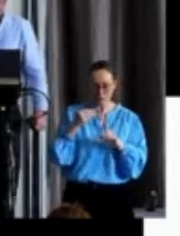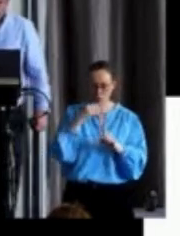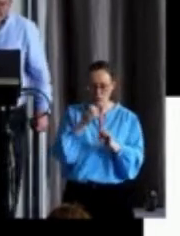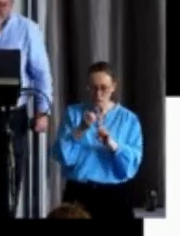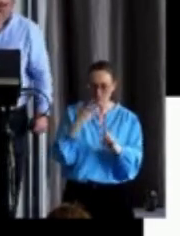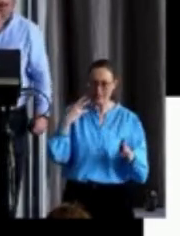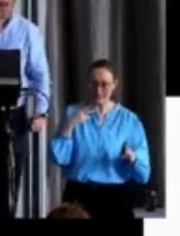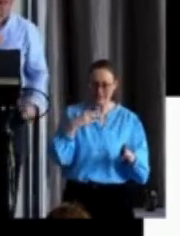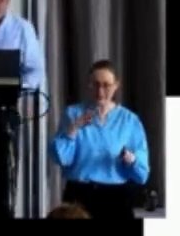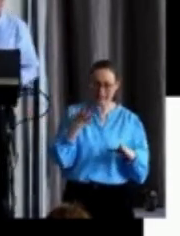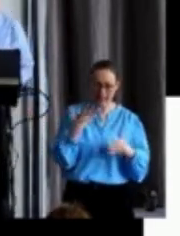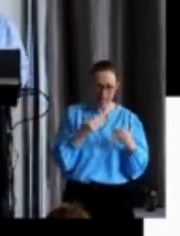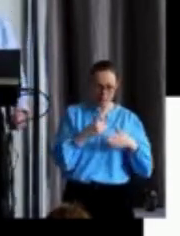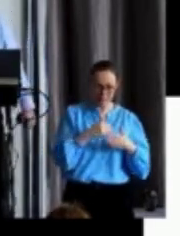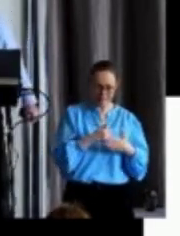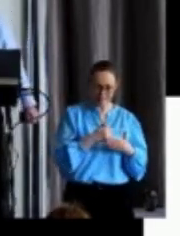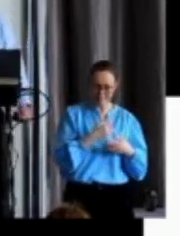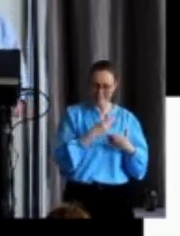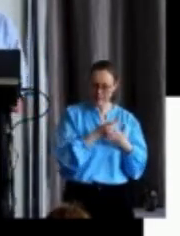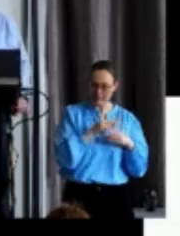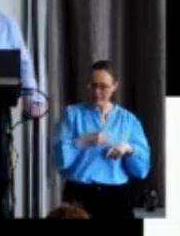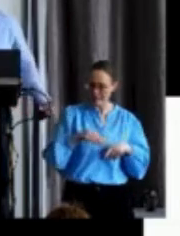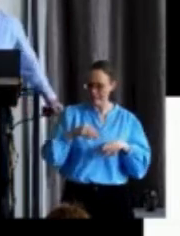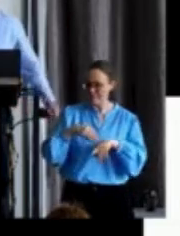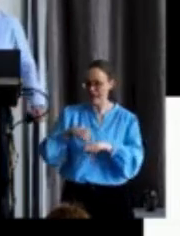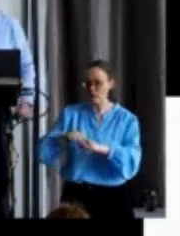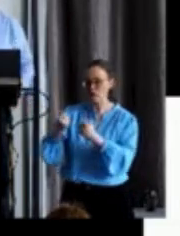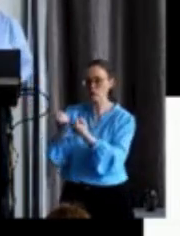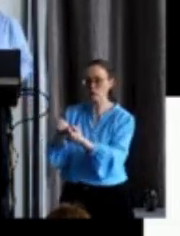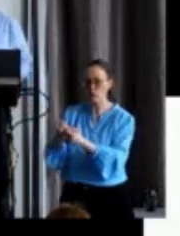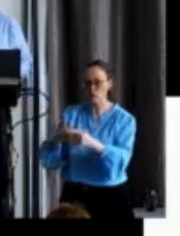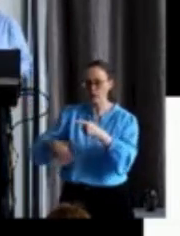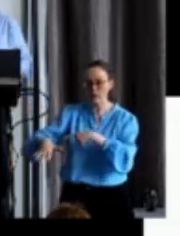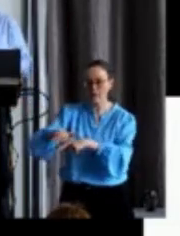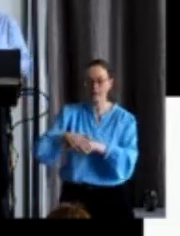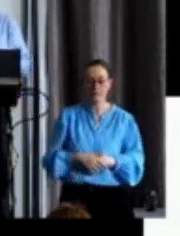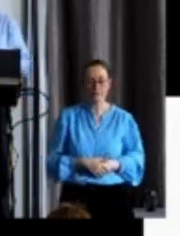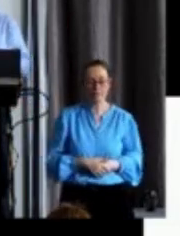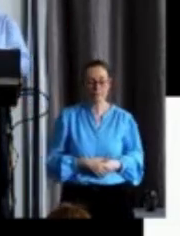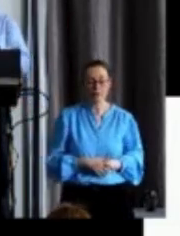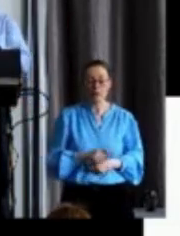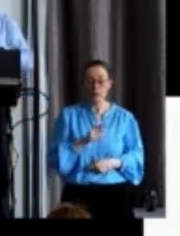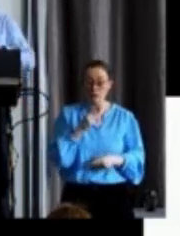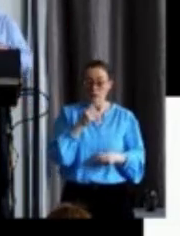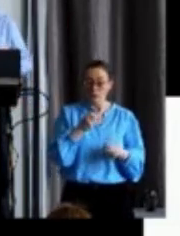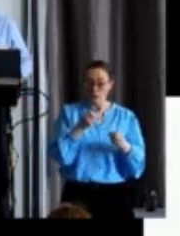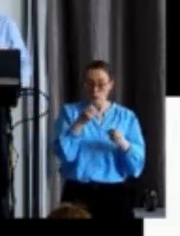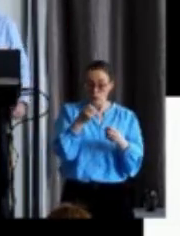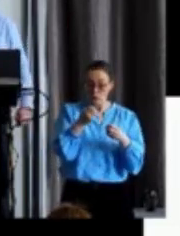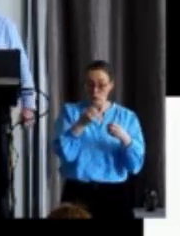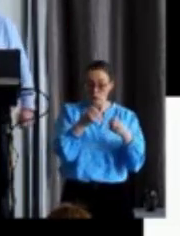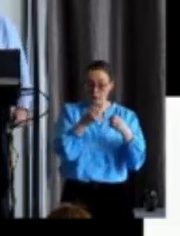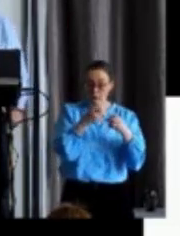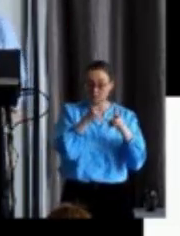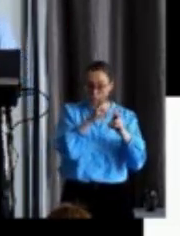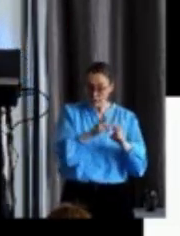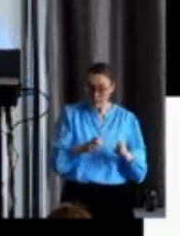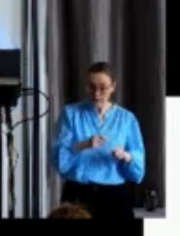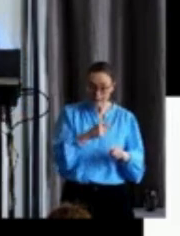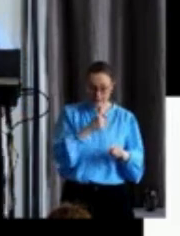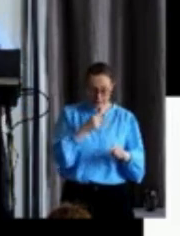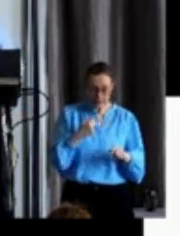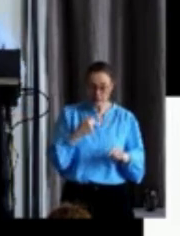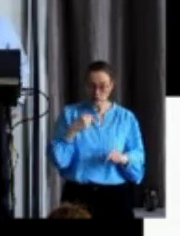that. So epilepsy and healthcare, brief findings from the research. I suppose the importance of initial